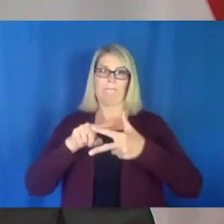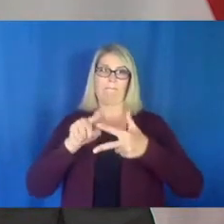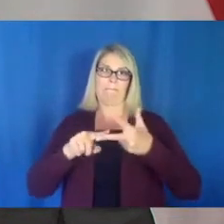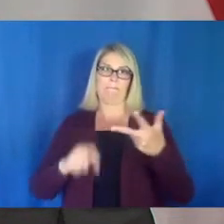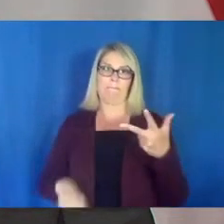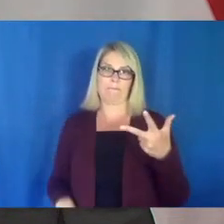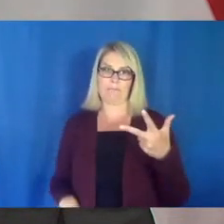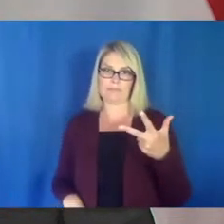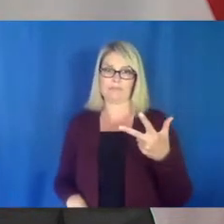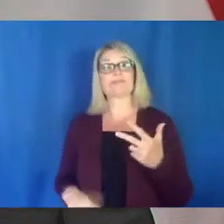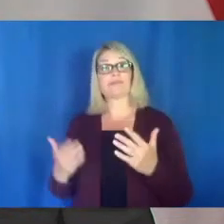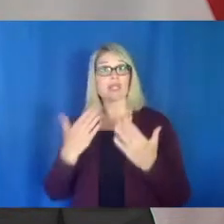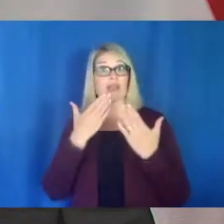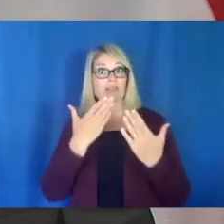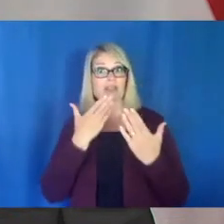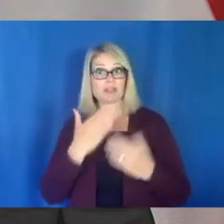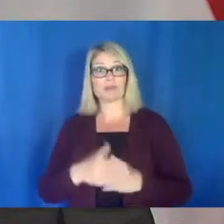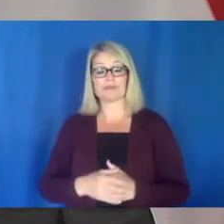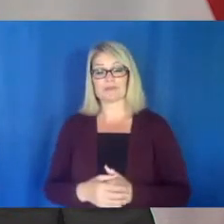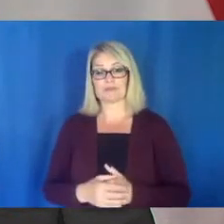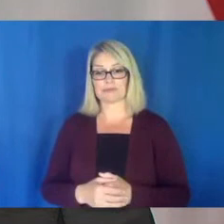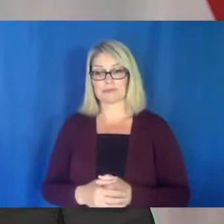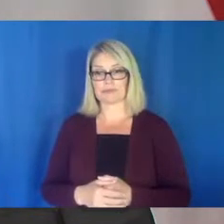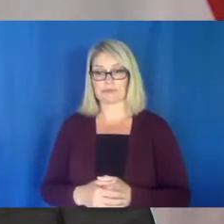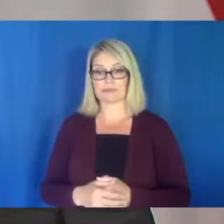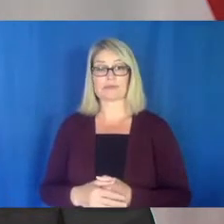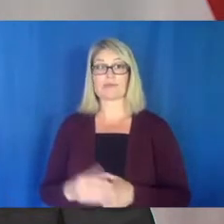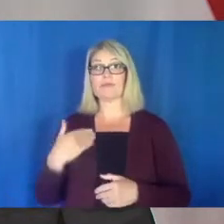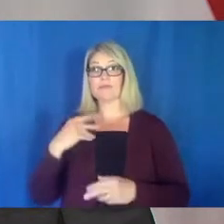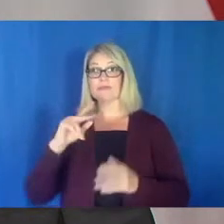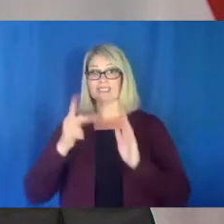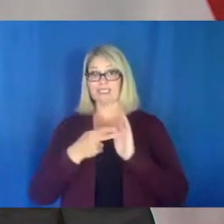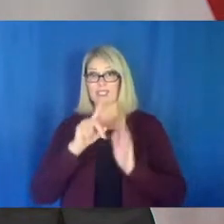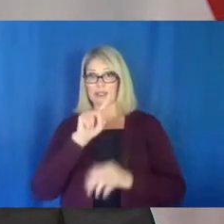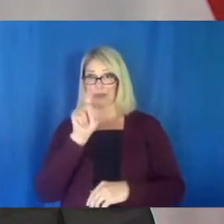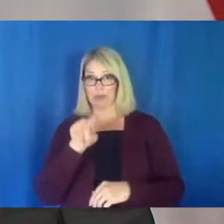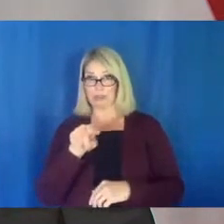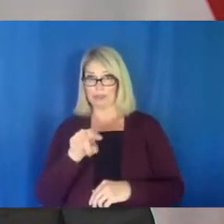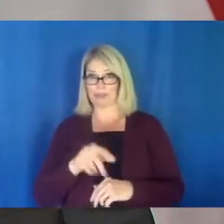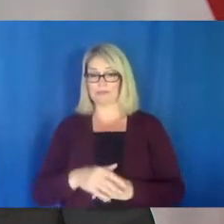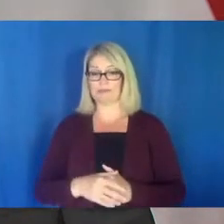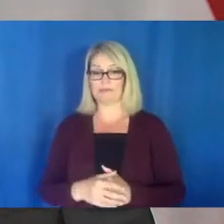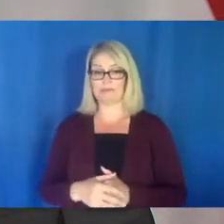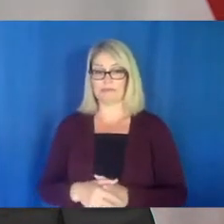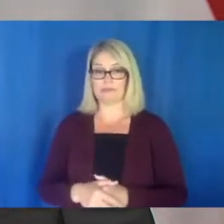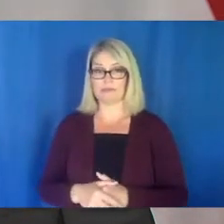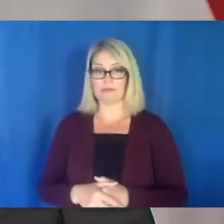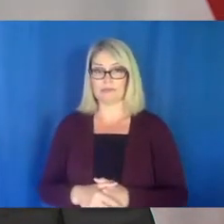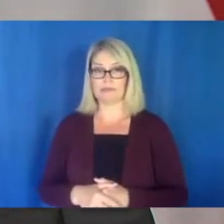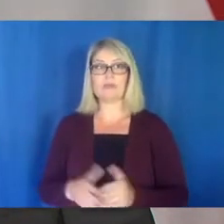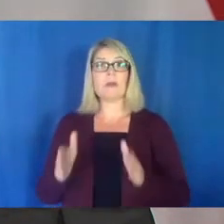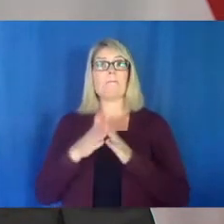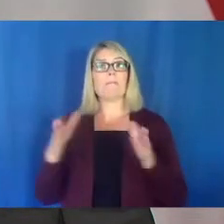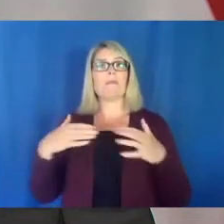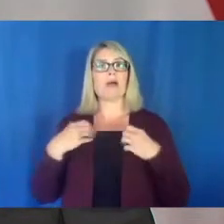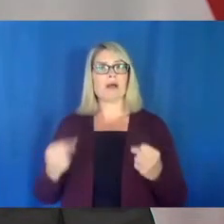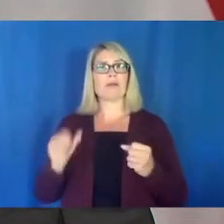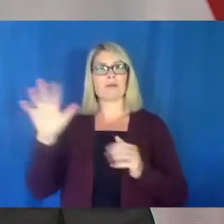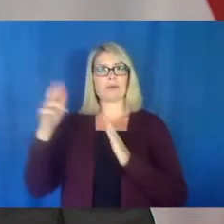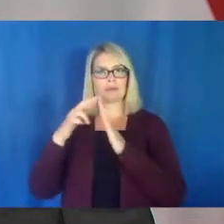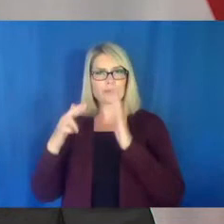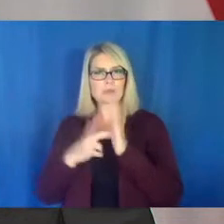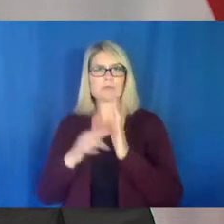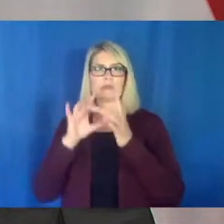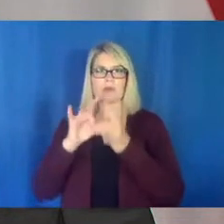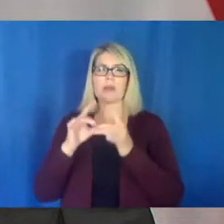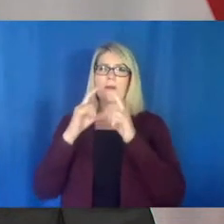Okay, thank you both for that. And for my second question, just about our public health restrictions and masking guidance, and